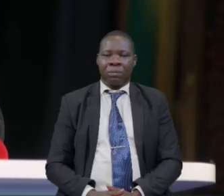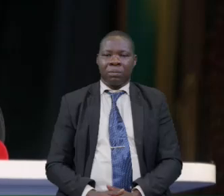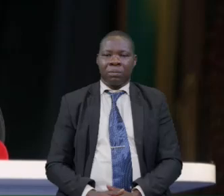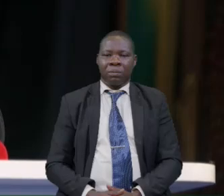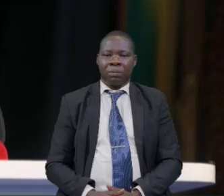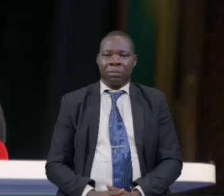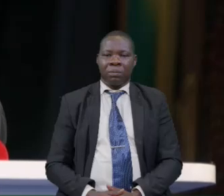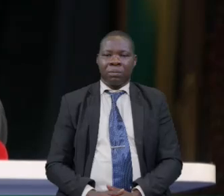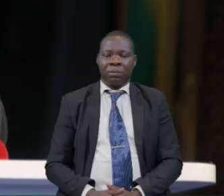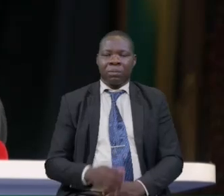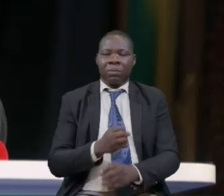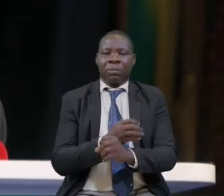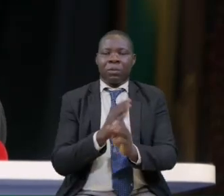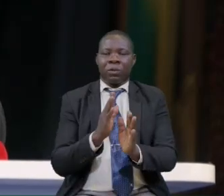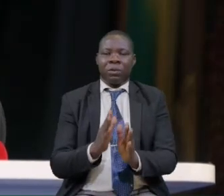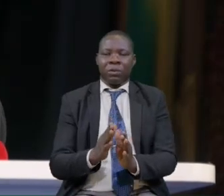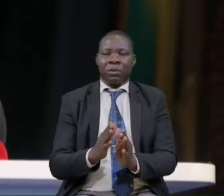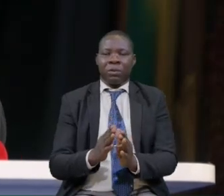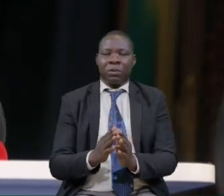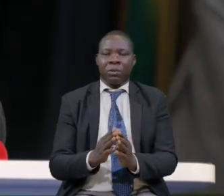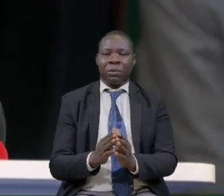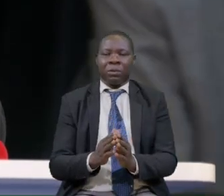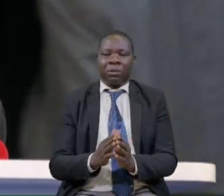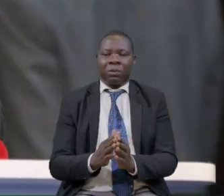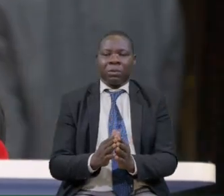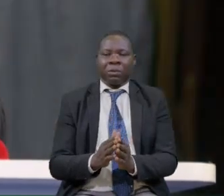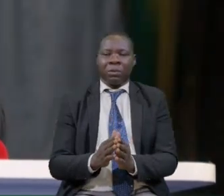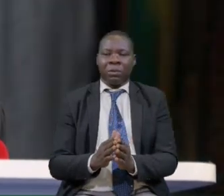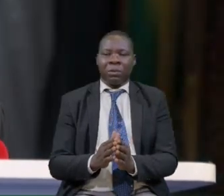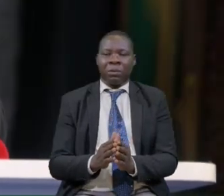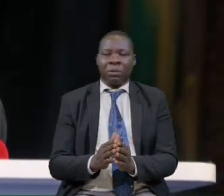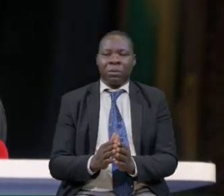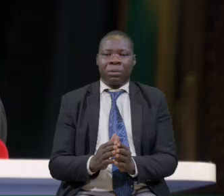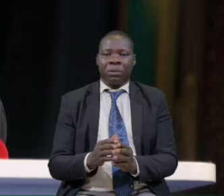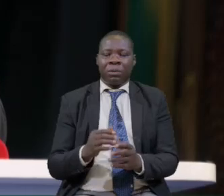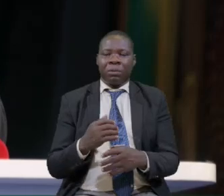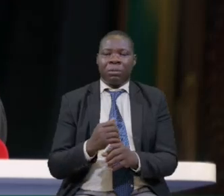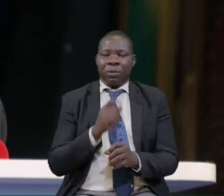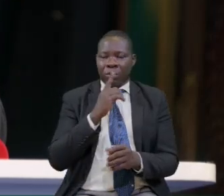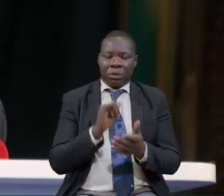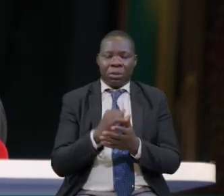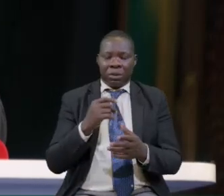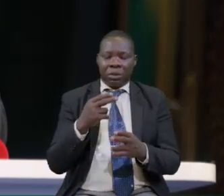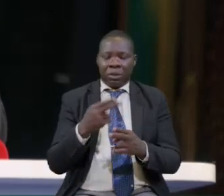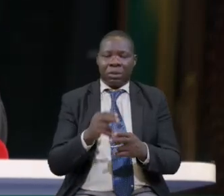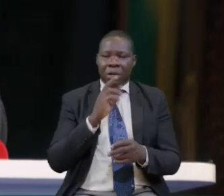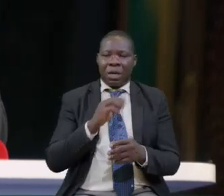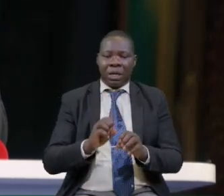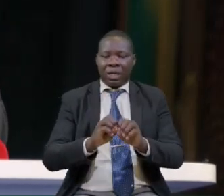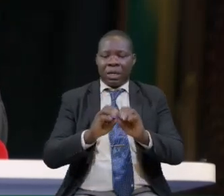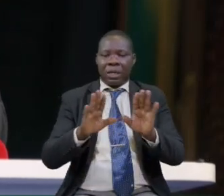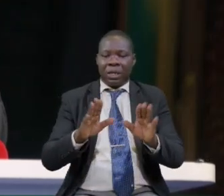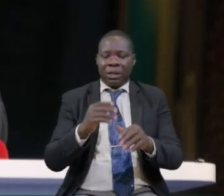Counselors, see to read that the names are legible. Somebody can read them clearly.